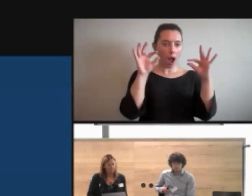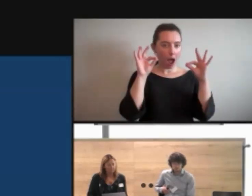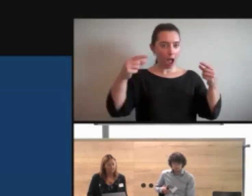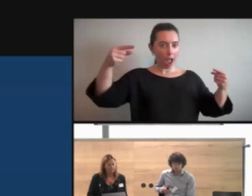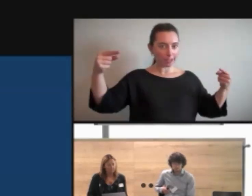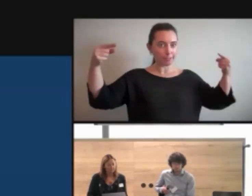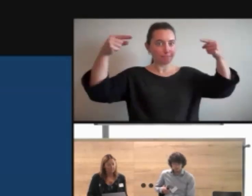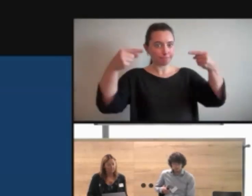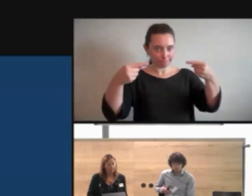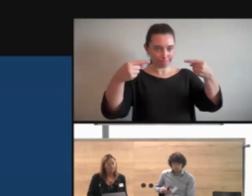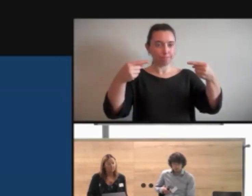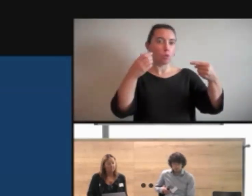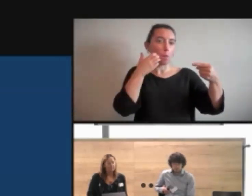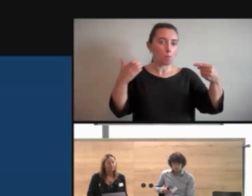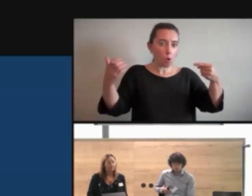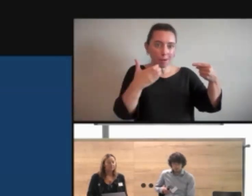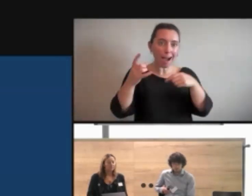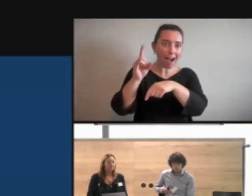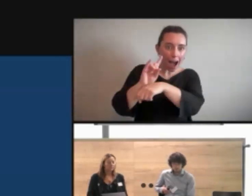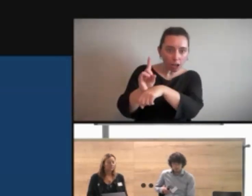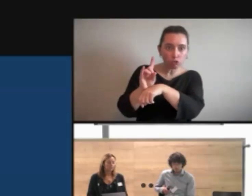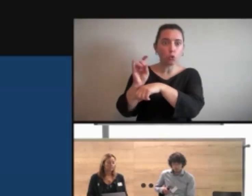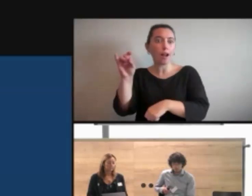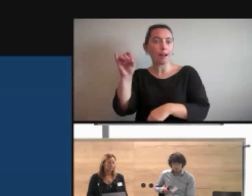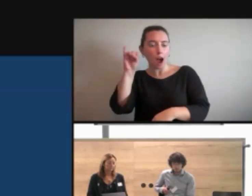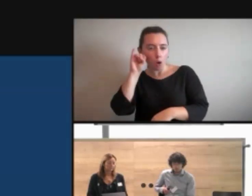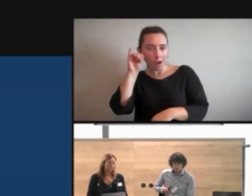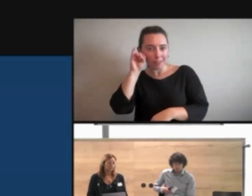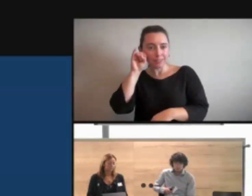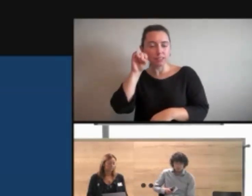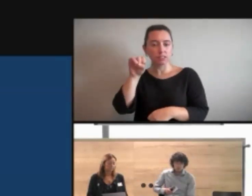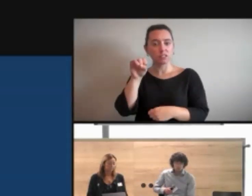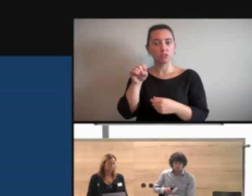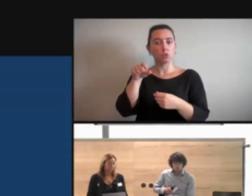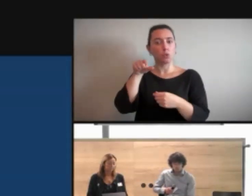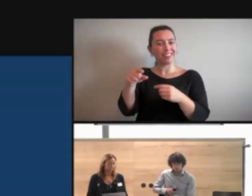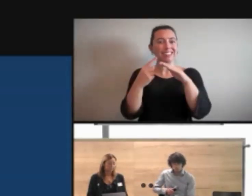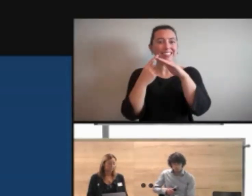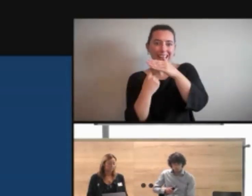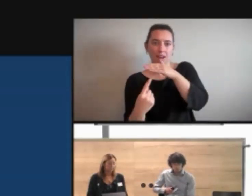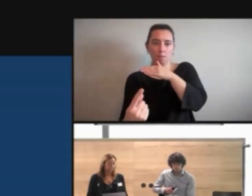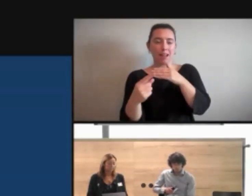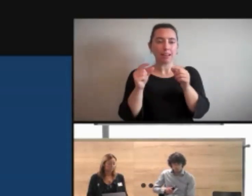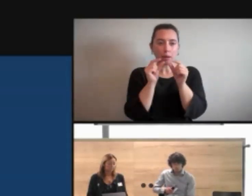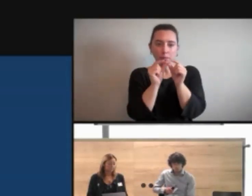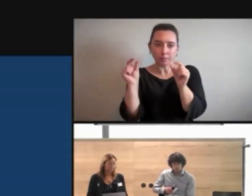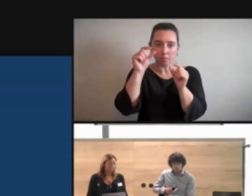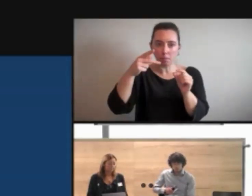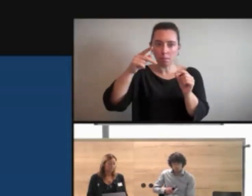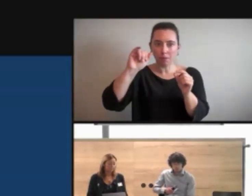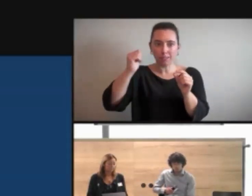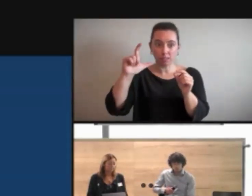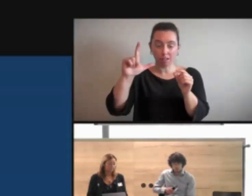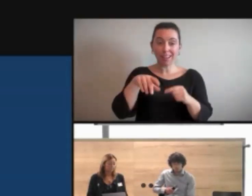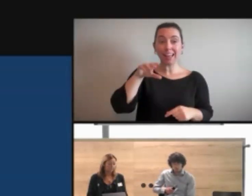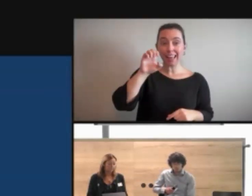used on mobile platforms like Android and iOS, where we use density-independent pixels and points. EN 301-549 may